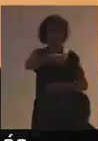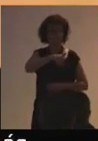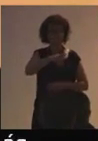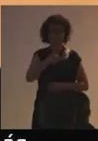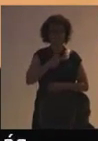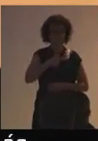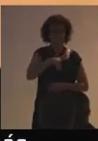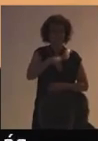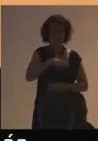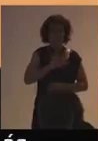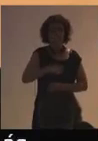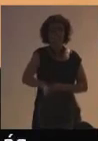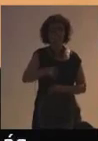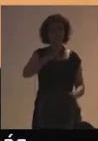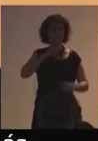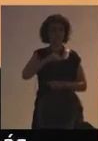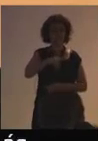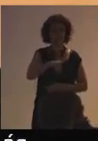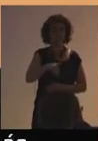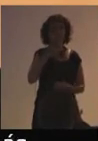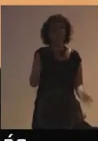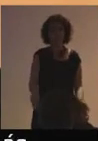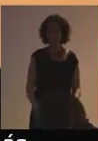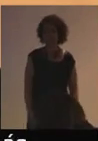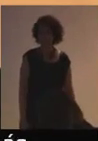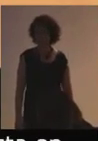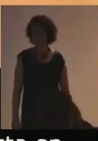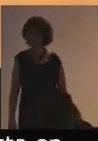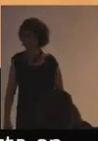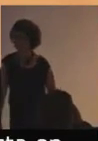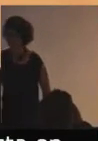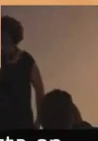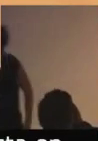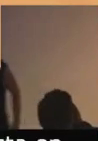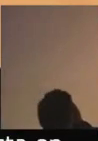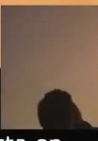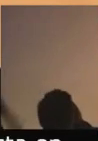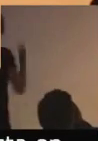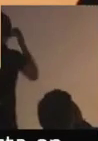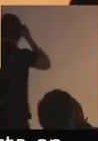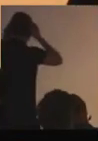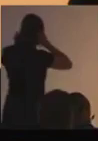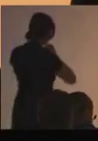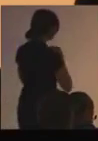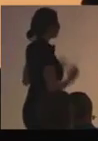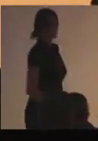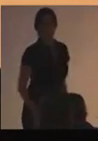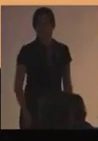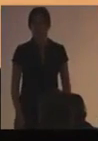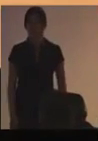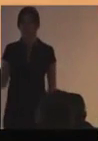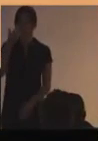which do you think we can have a response to in the shorter term?